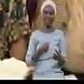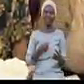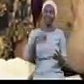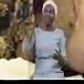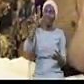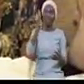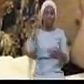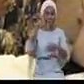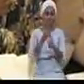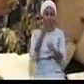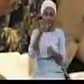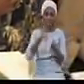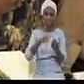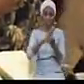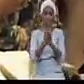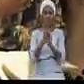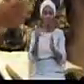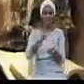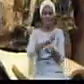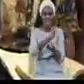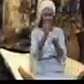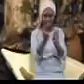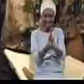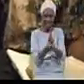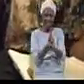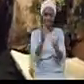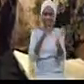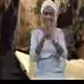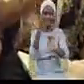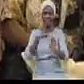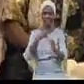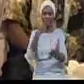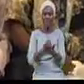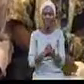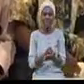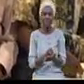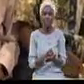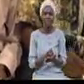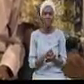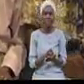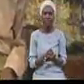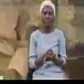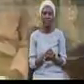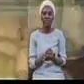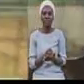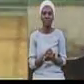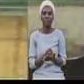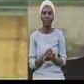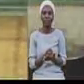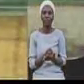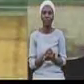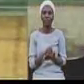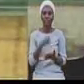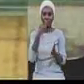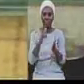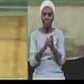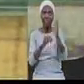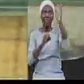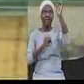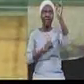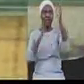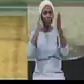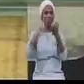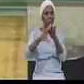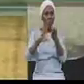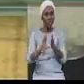you a change in Jesus' name. I will forgive their sin. Can